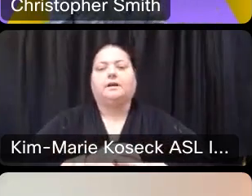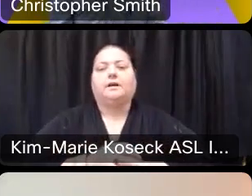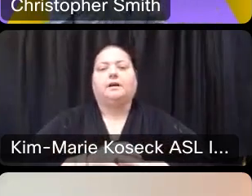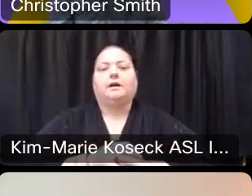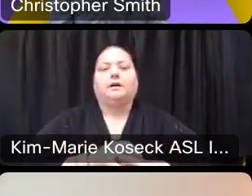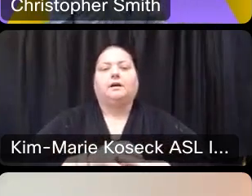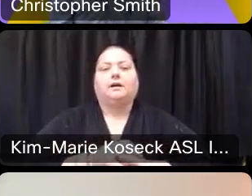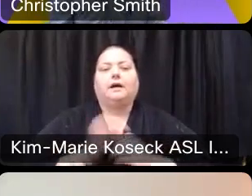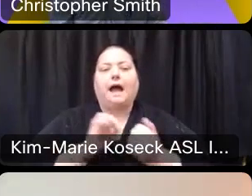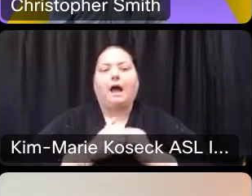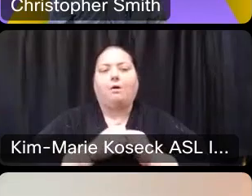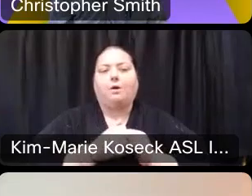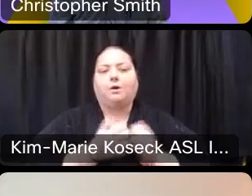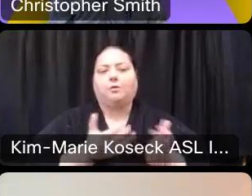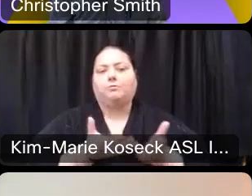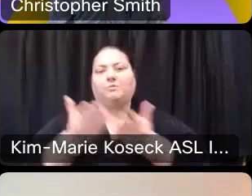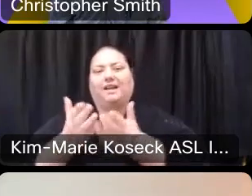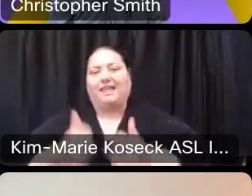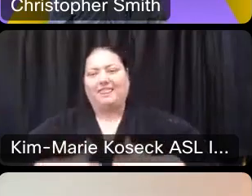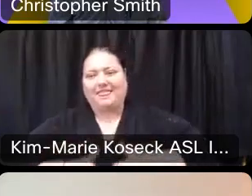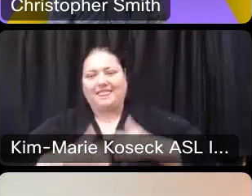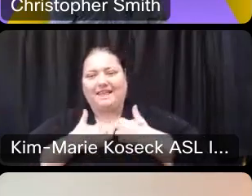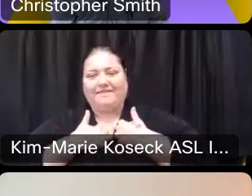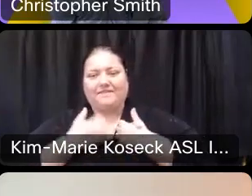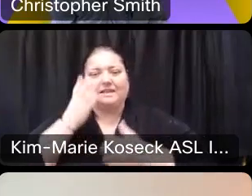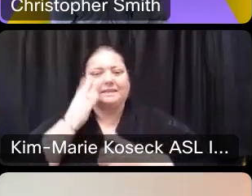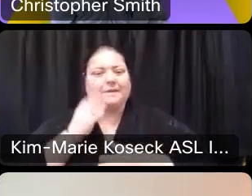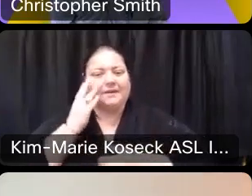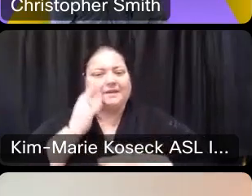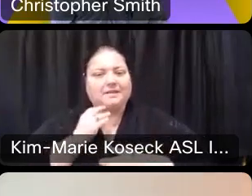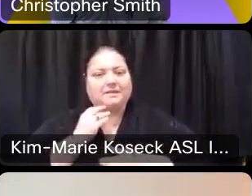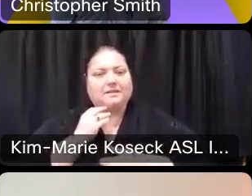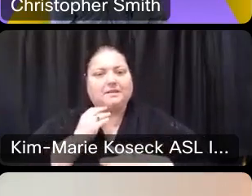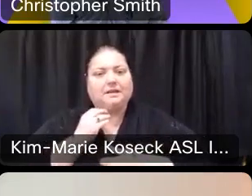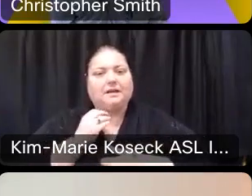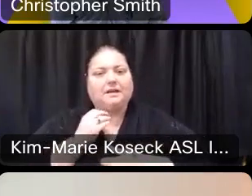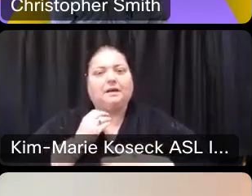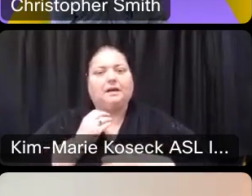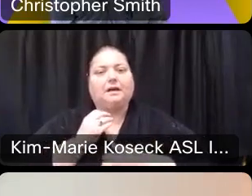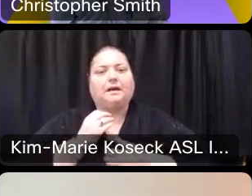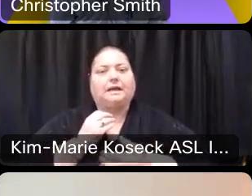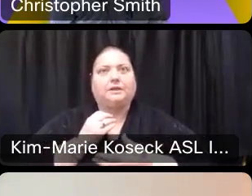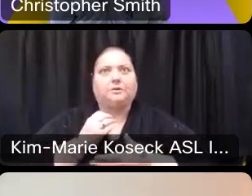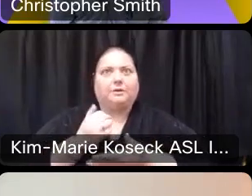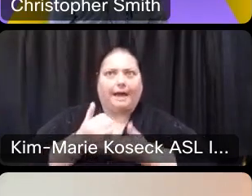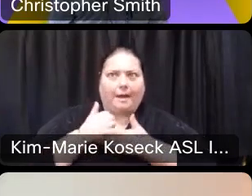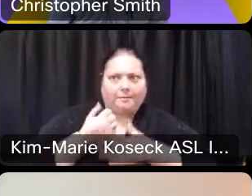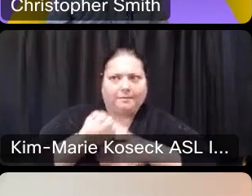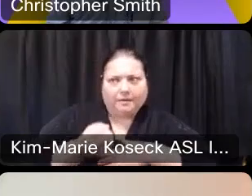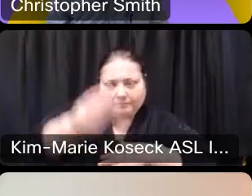how are you bringing lived experience, those with lived experience, and to help inform what you guys are